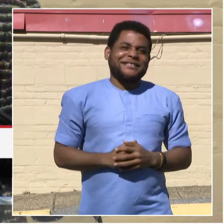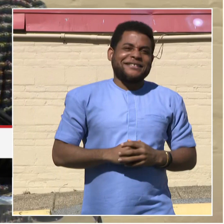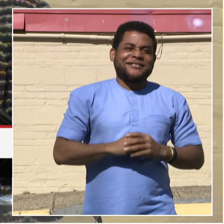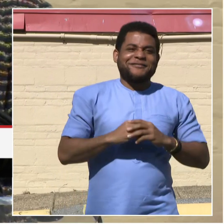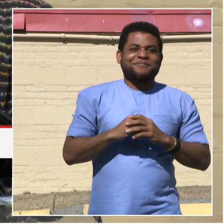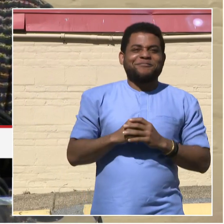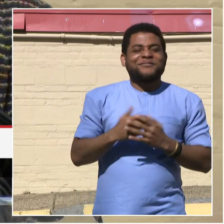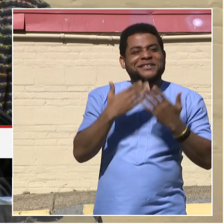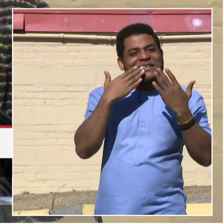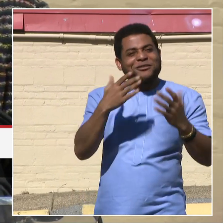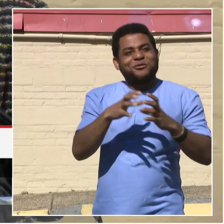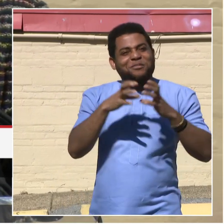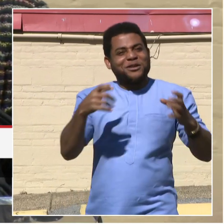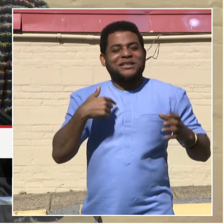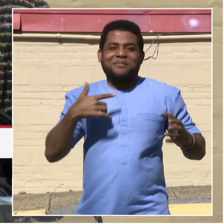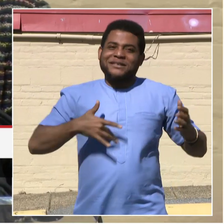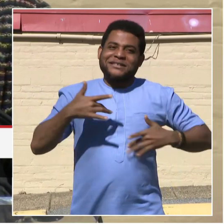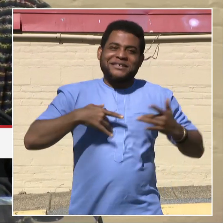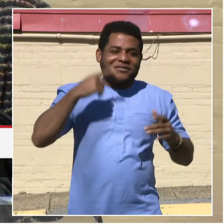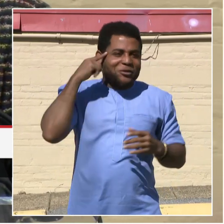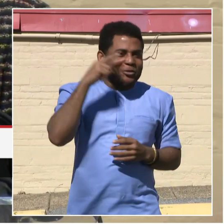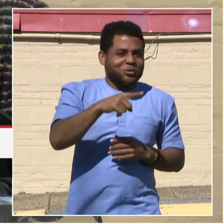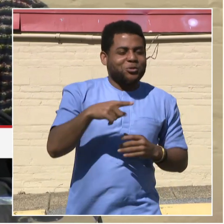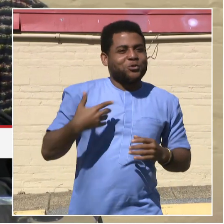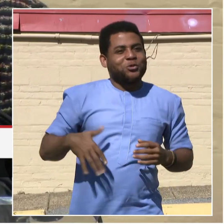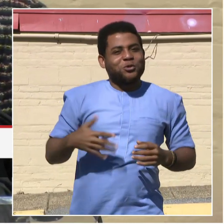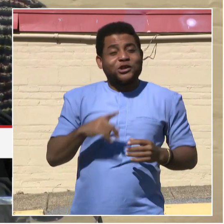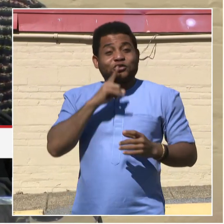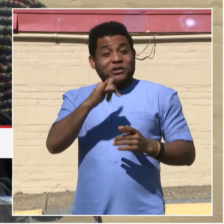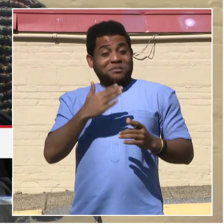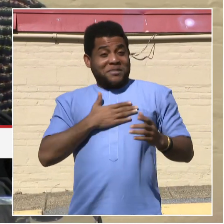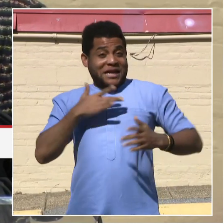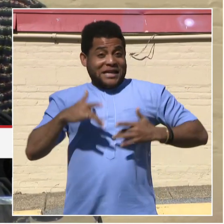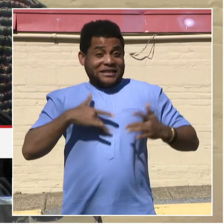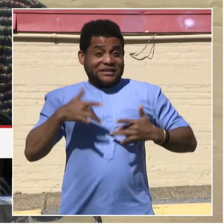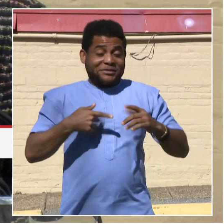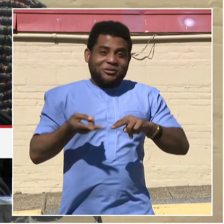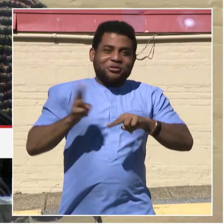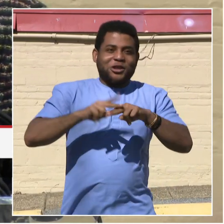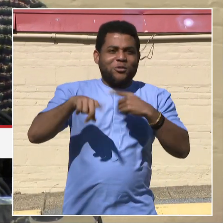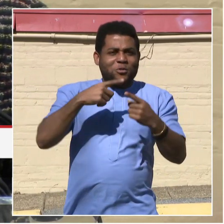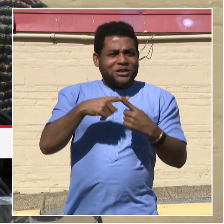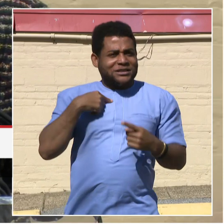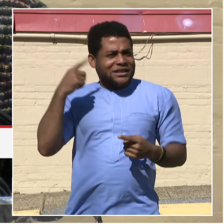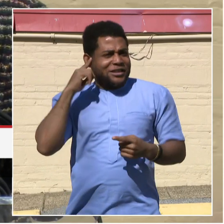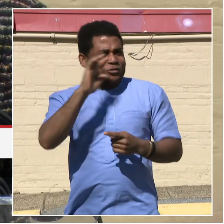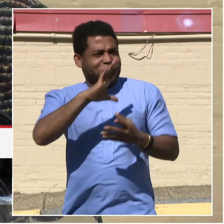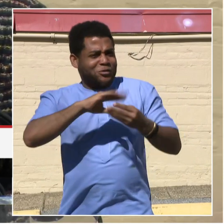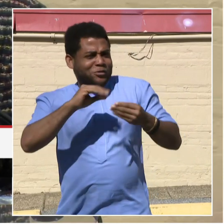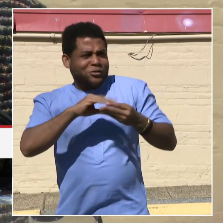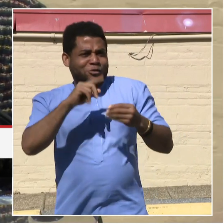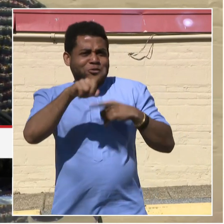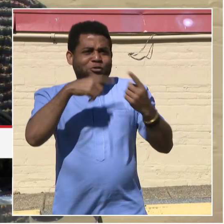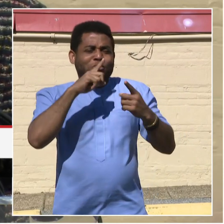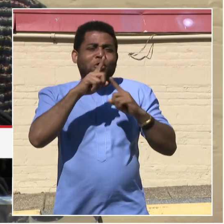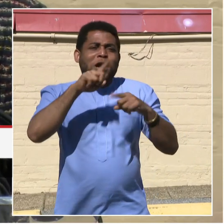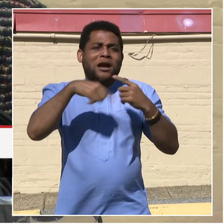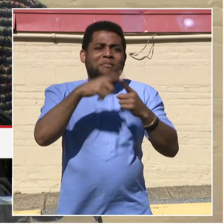I am so excited for her, and my excitement increased when I heard her story, and she talked about that journal that the mayor referenced.